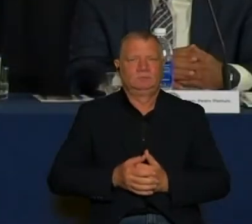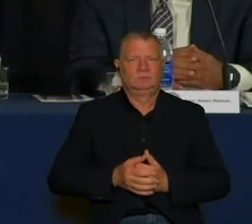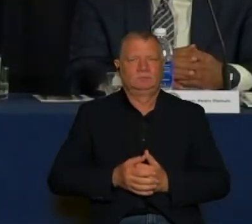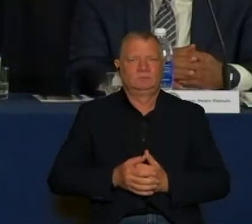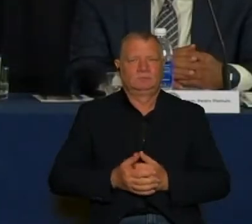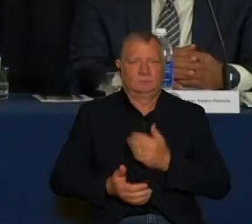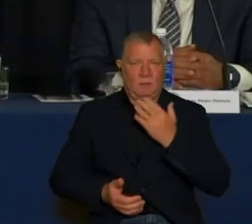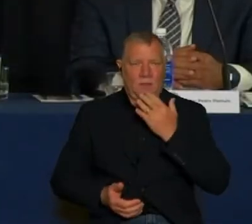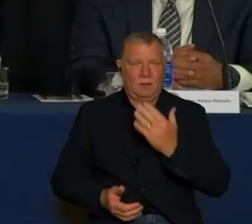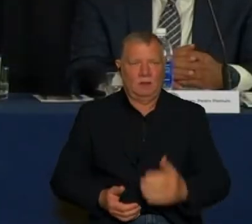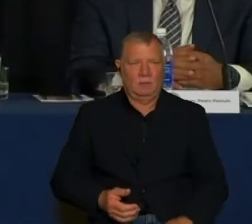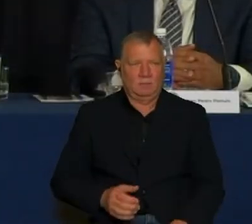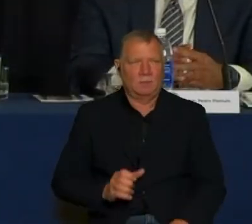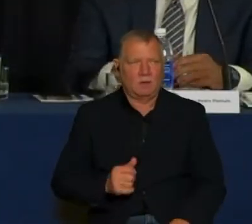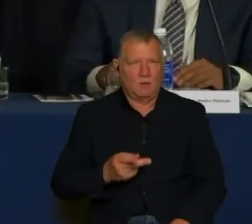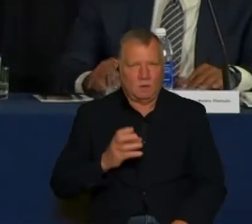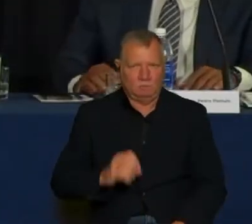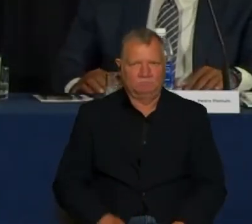Thank you, Antonio.